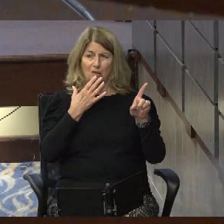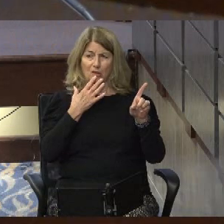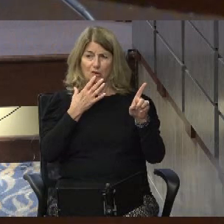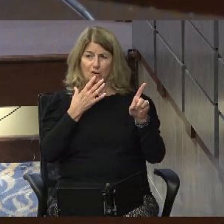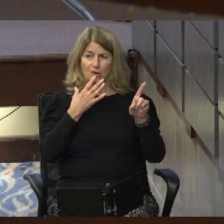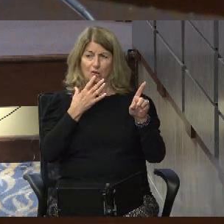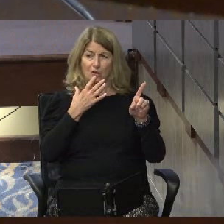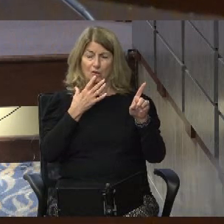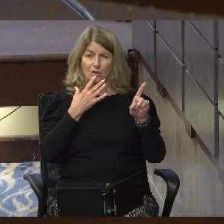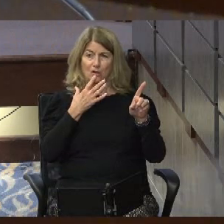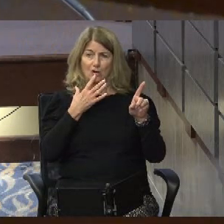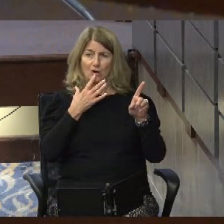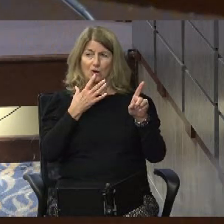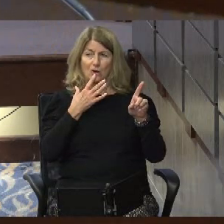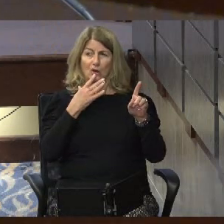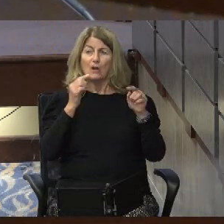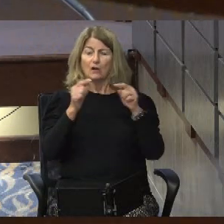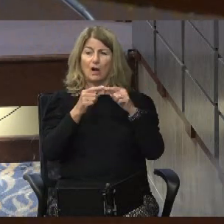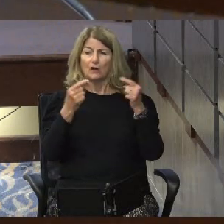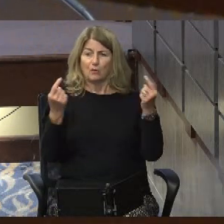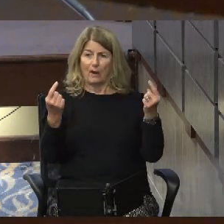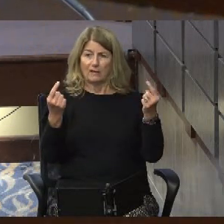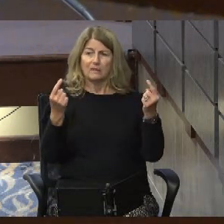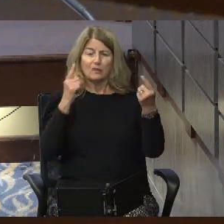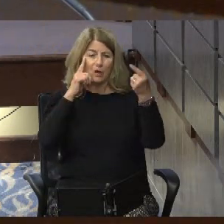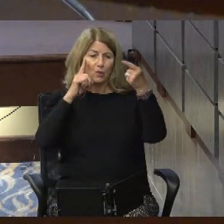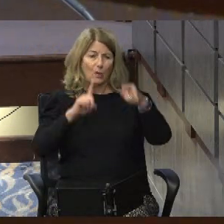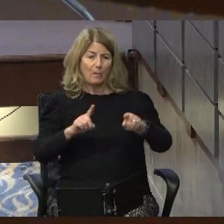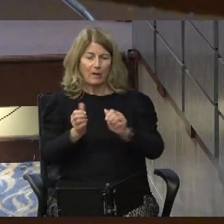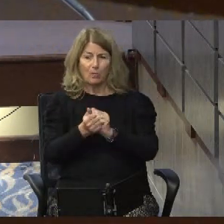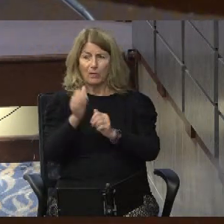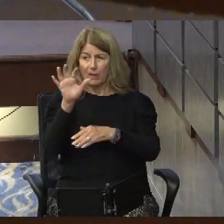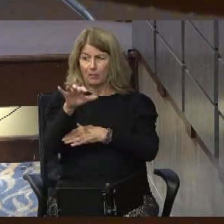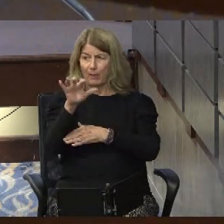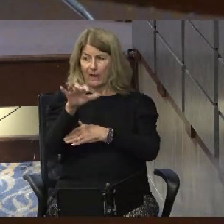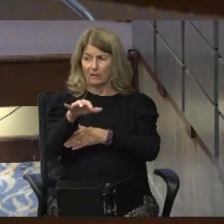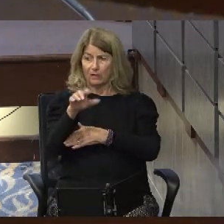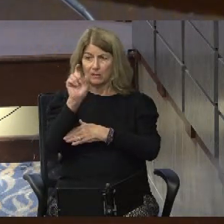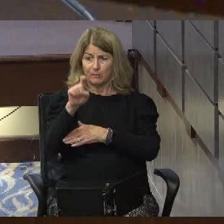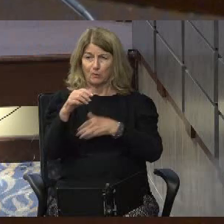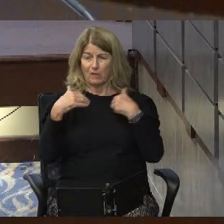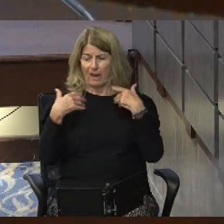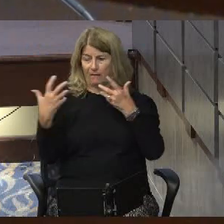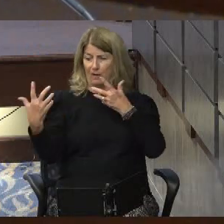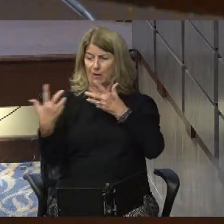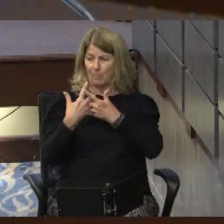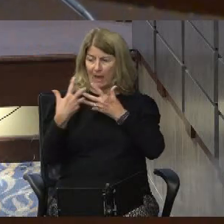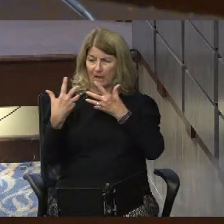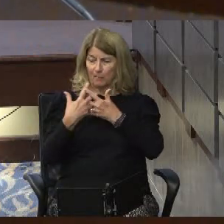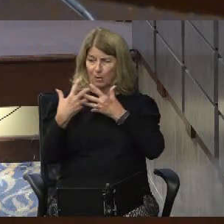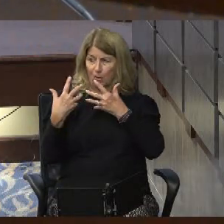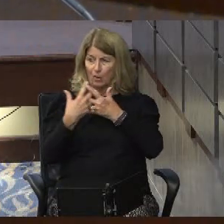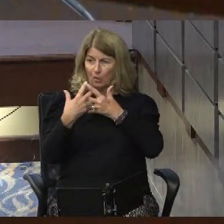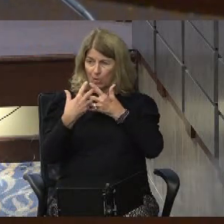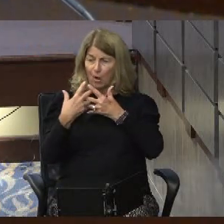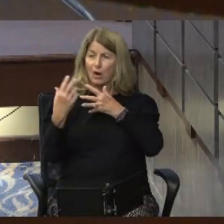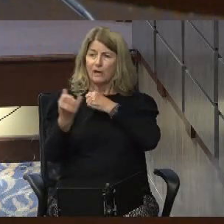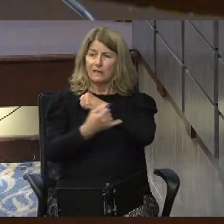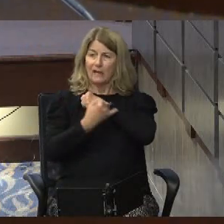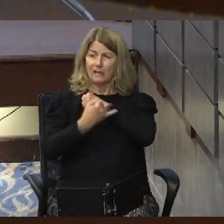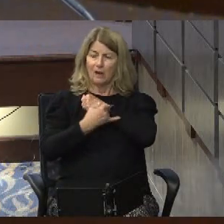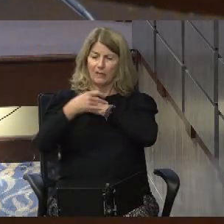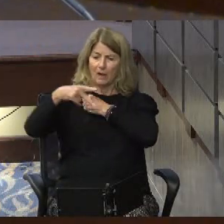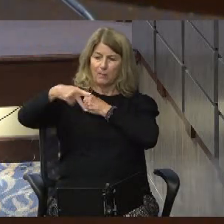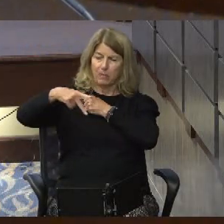so contractually, in our agreement with Baylor, we're supposed to have compatible architecture on the plaza side as it relates